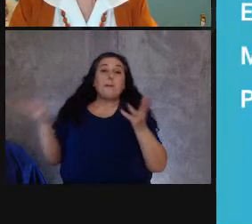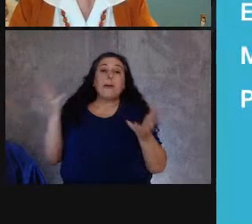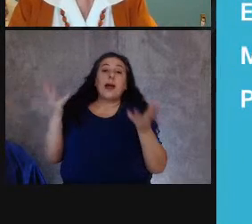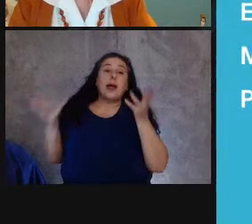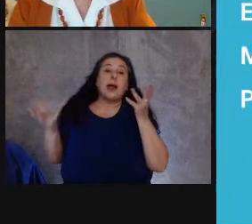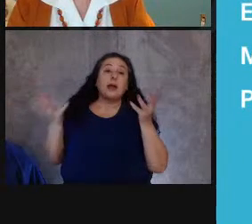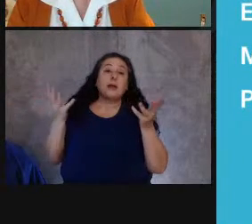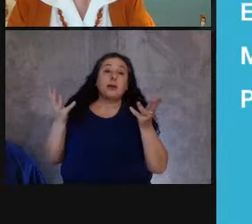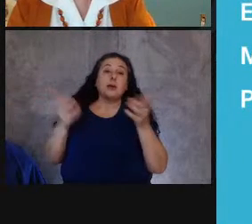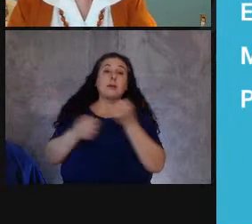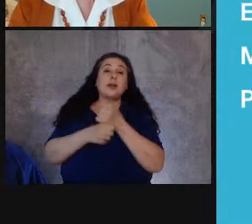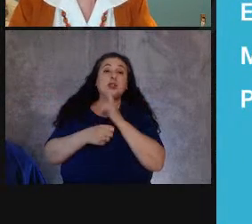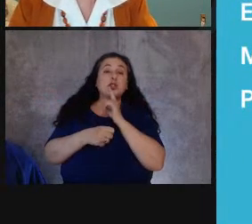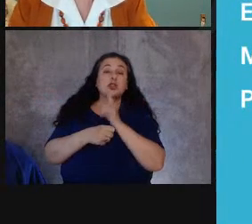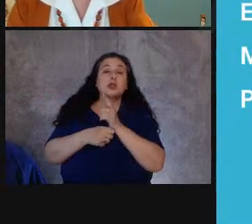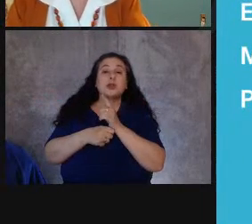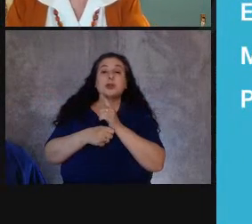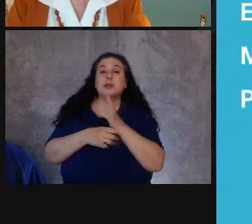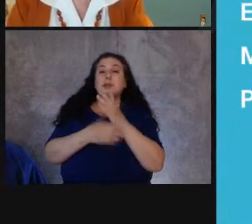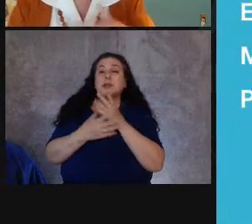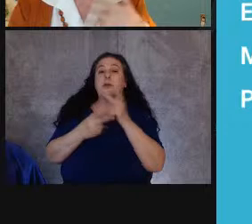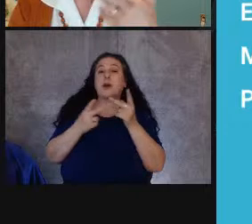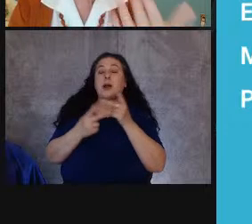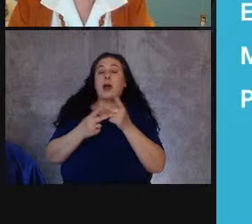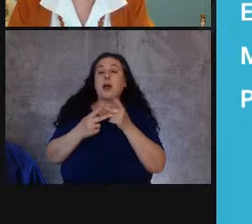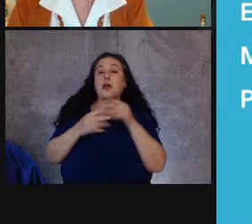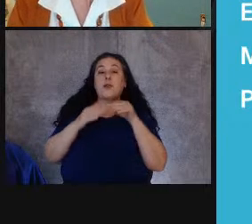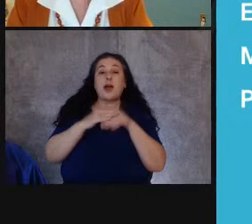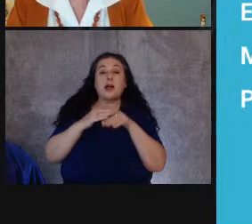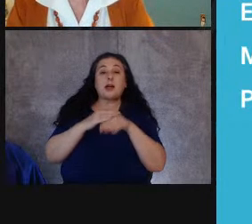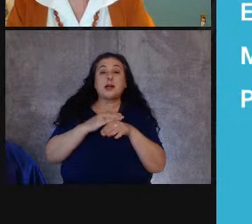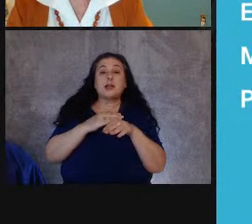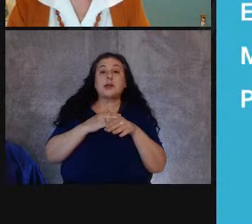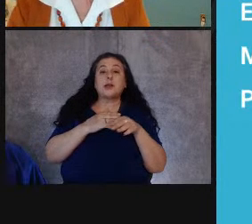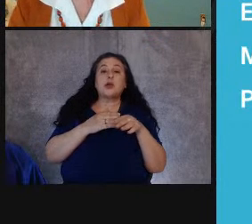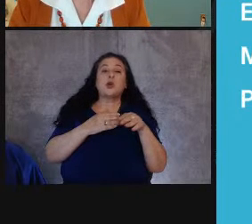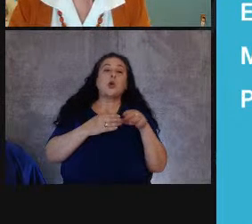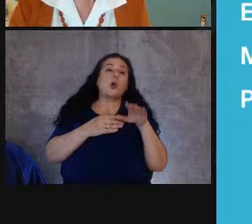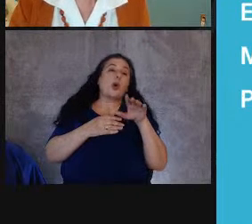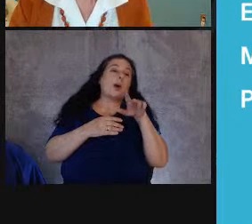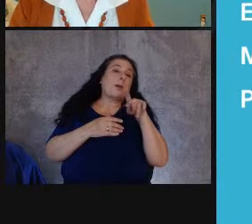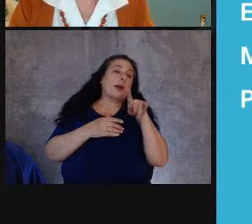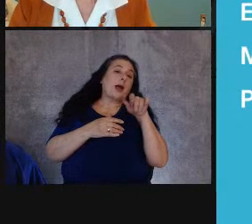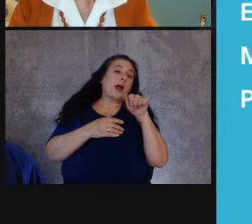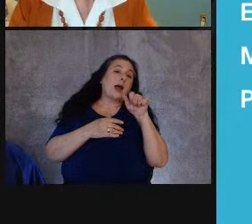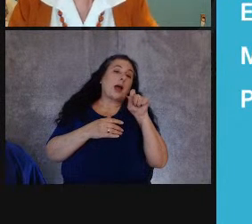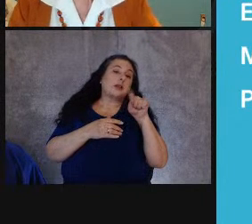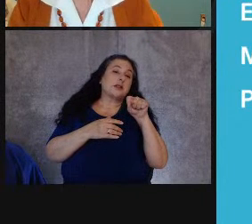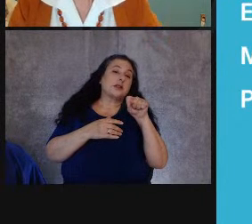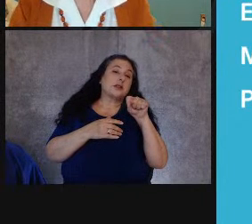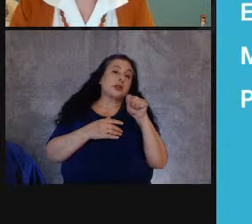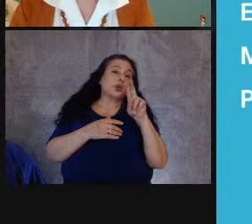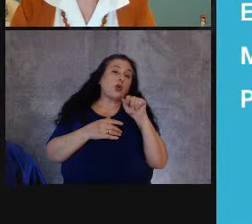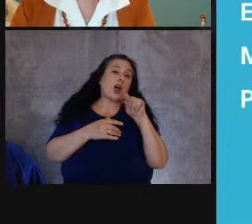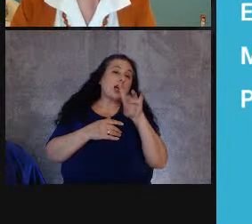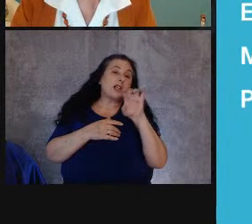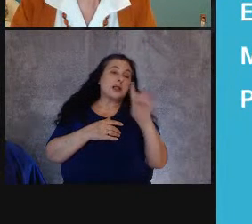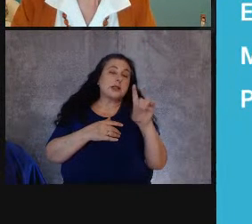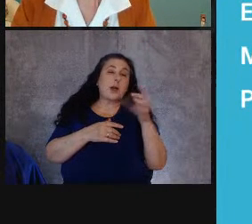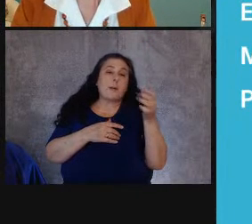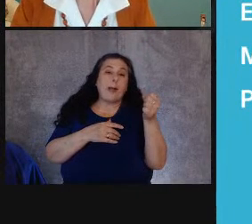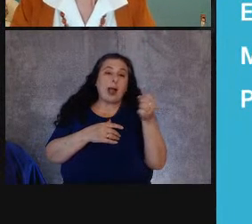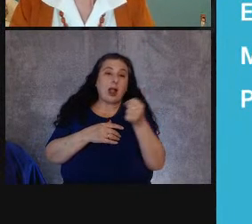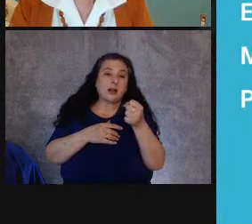Maybe ensuring that, there's some sort of access to pasteurized milk, for example. All these kinds of things would have